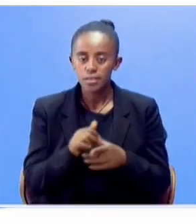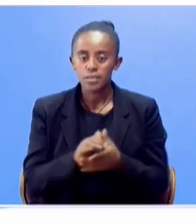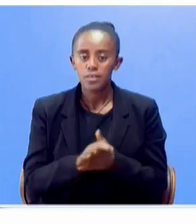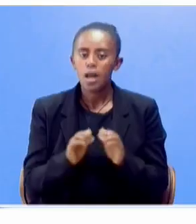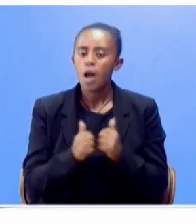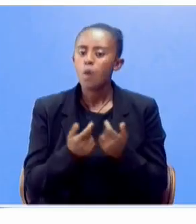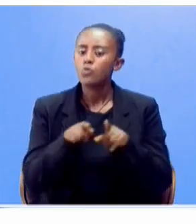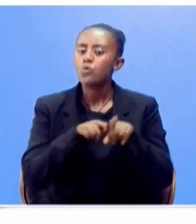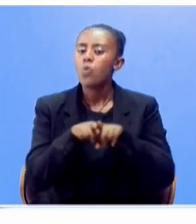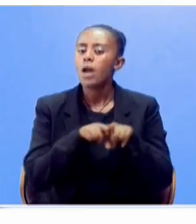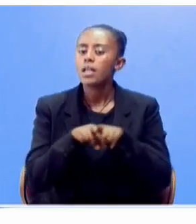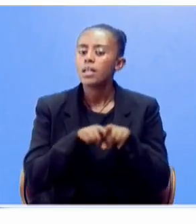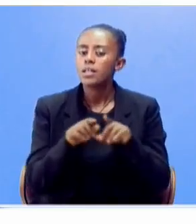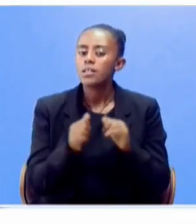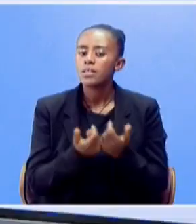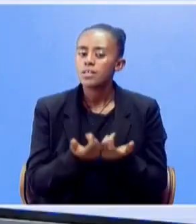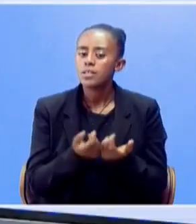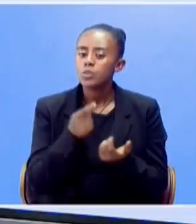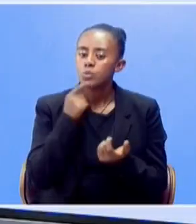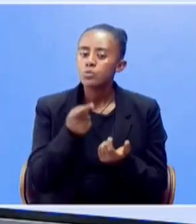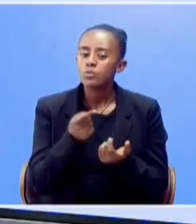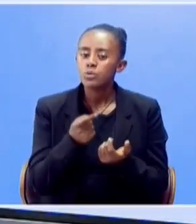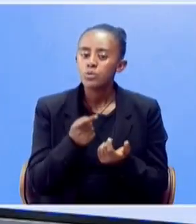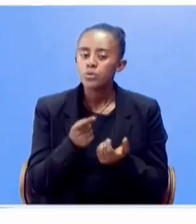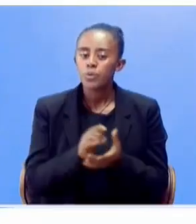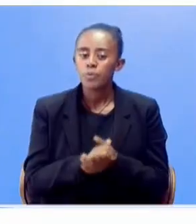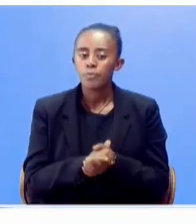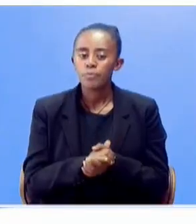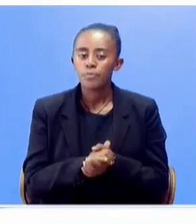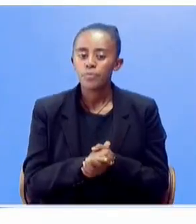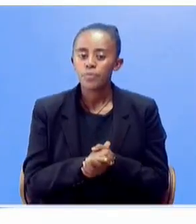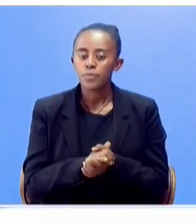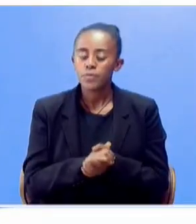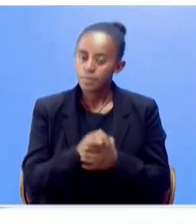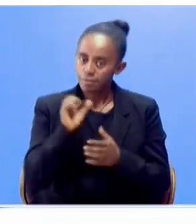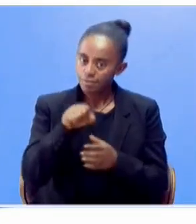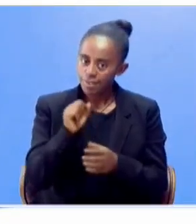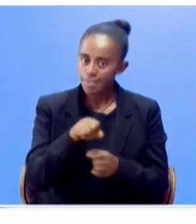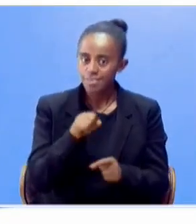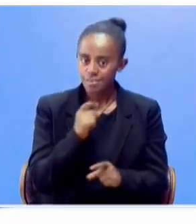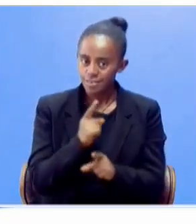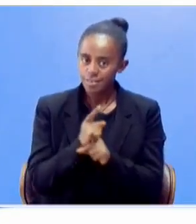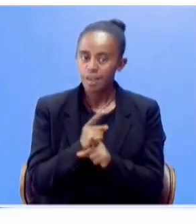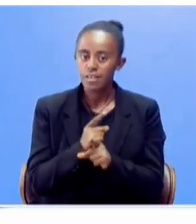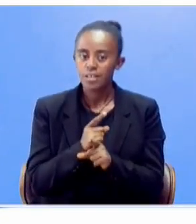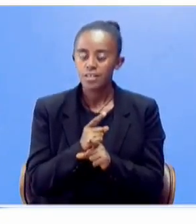do you agree? You say what? Yes, exactly.